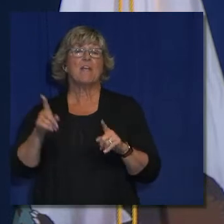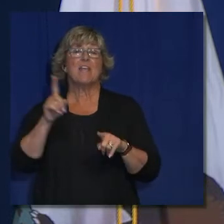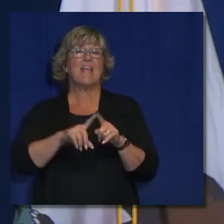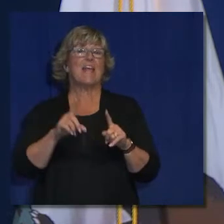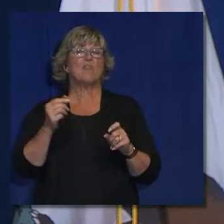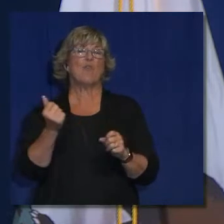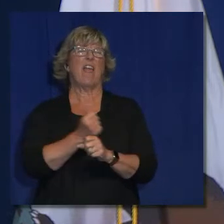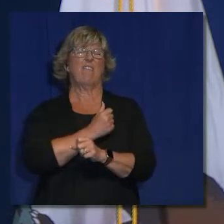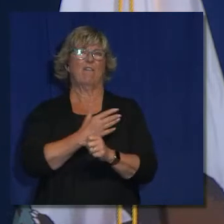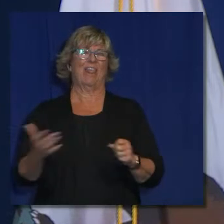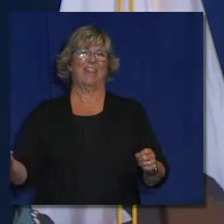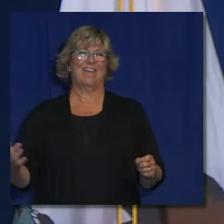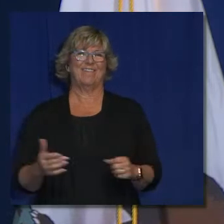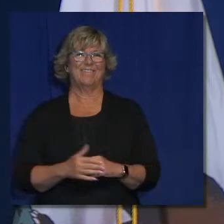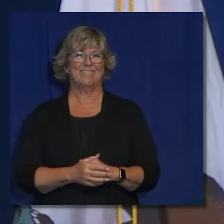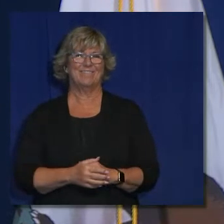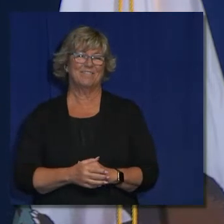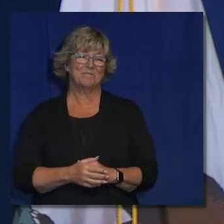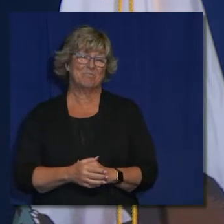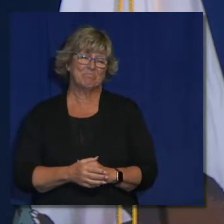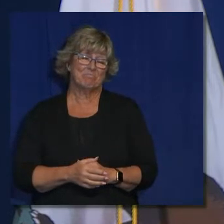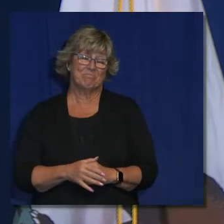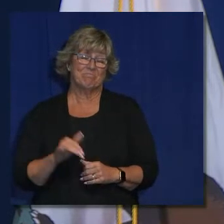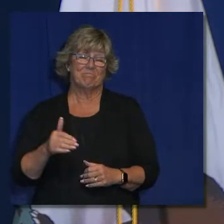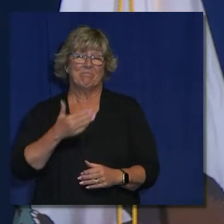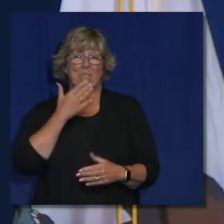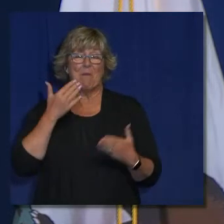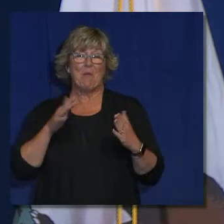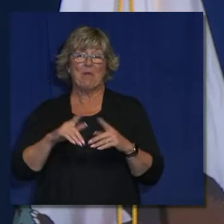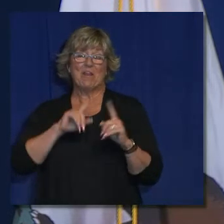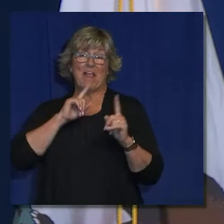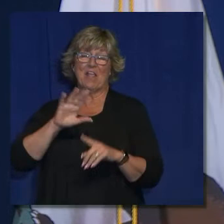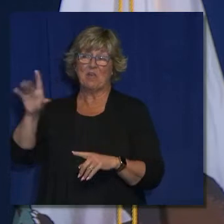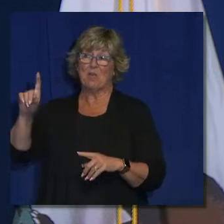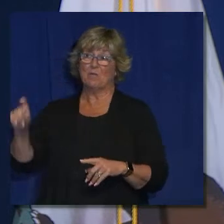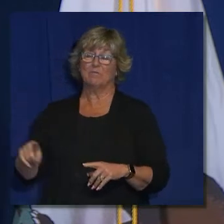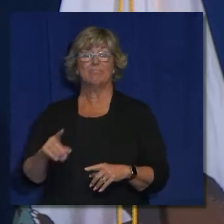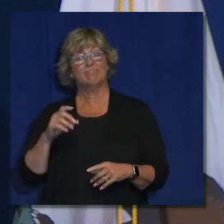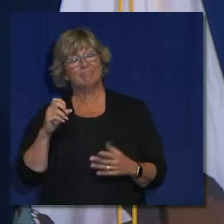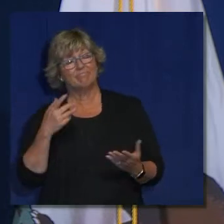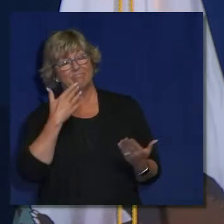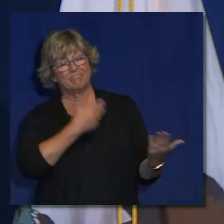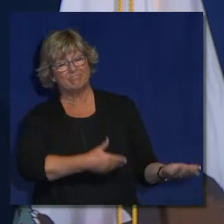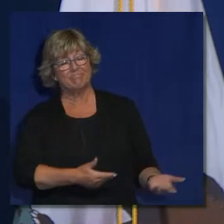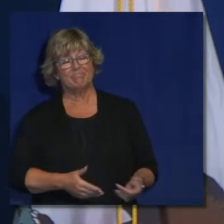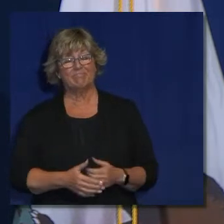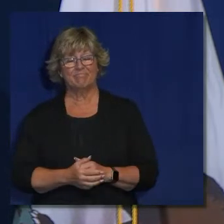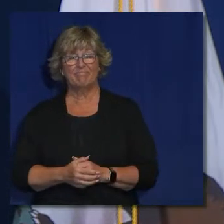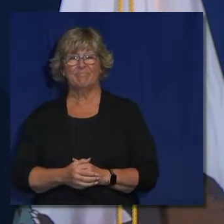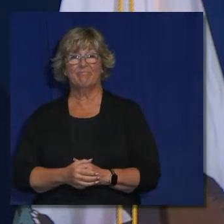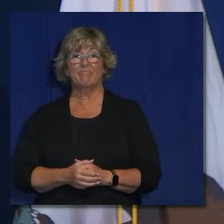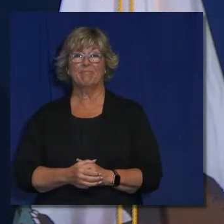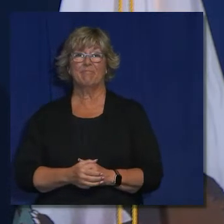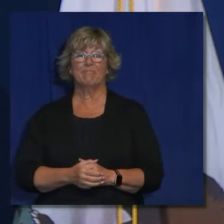do everything. And perhaps that's the best way to answer your question. Thanks.